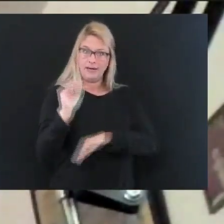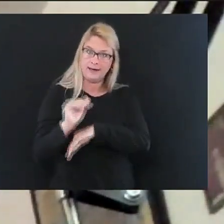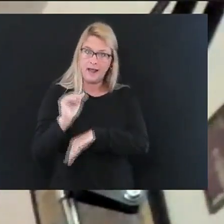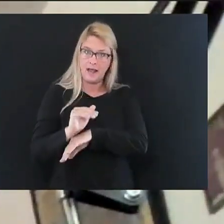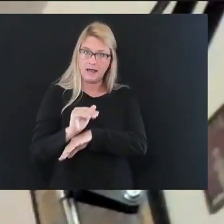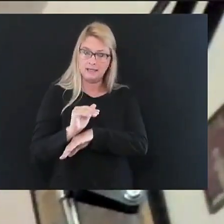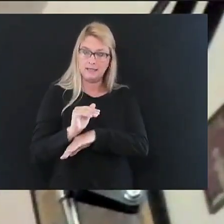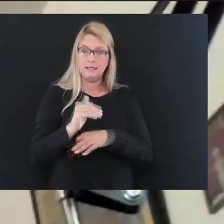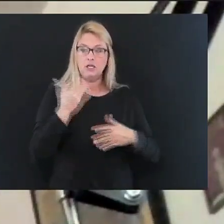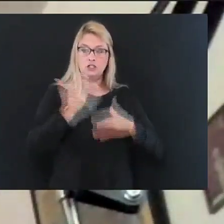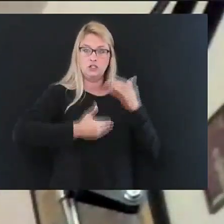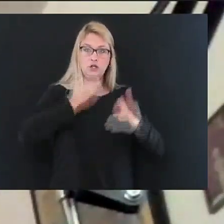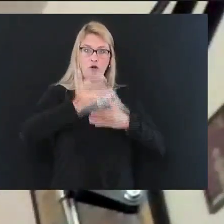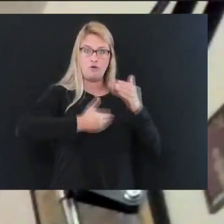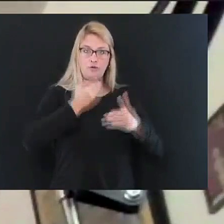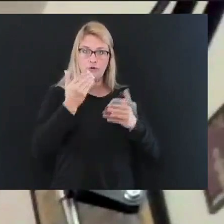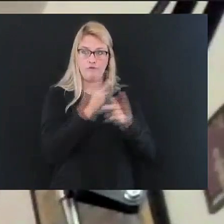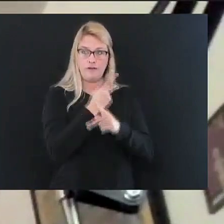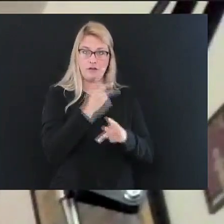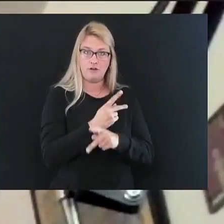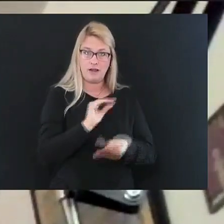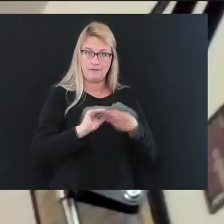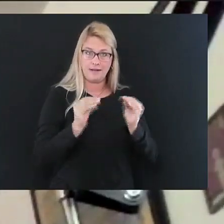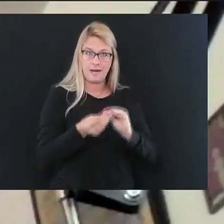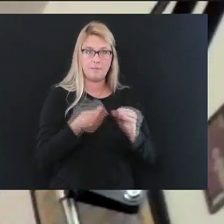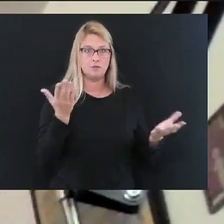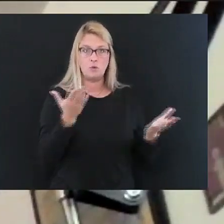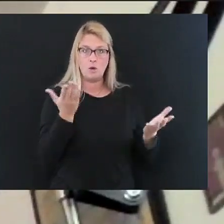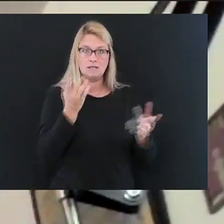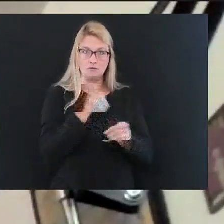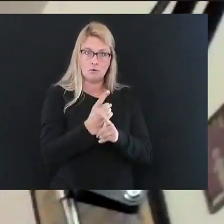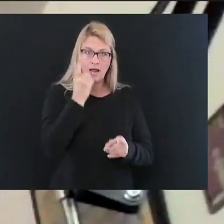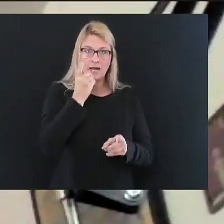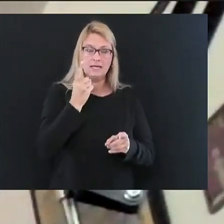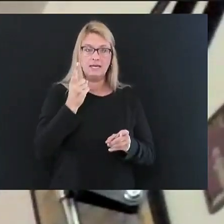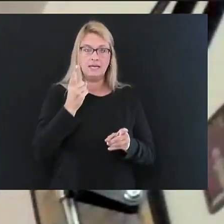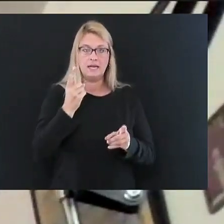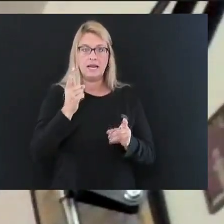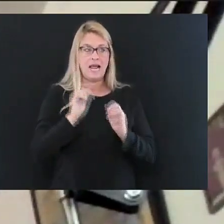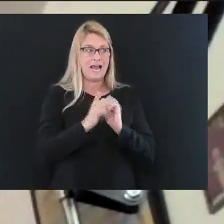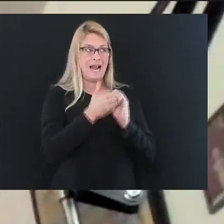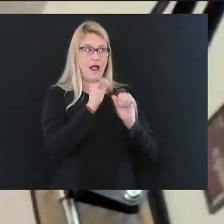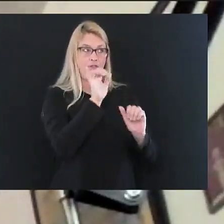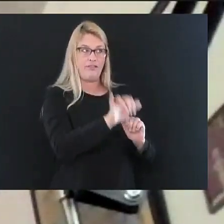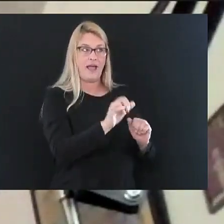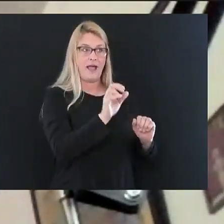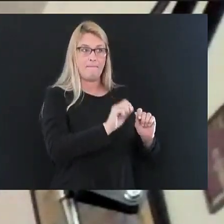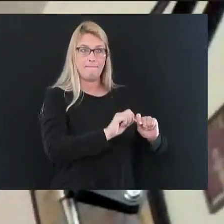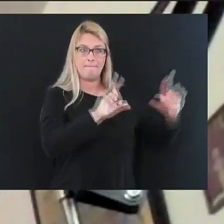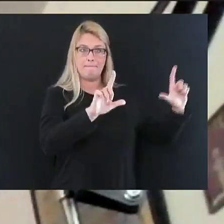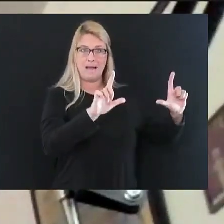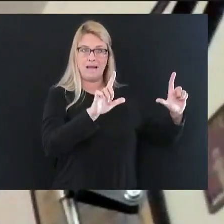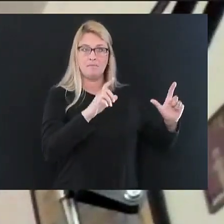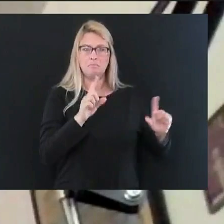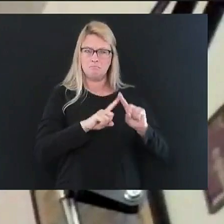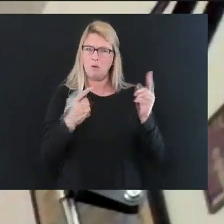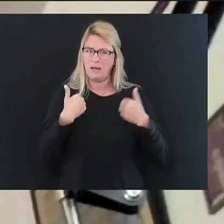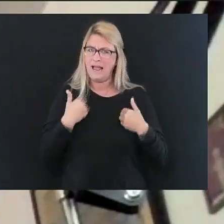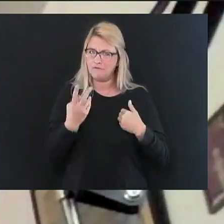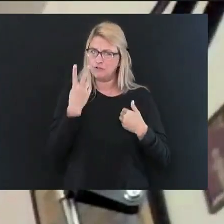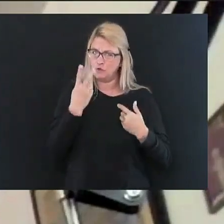to go through all those numbers and figure out what's accurate there and come up with how that map should look. But we have two separate